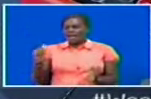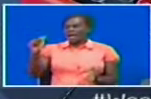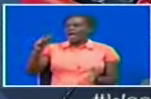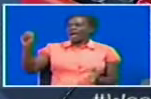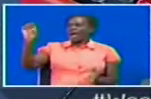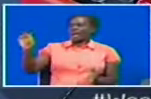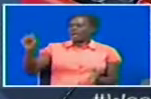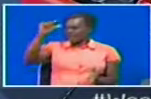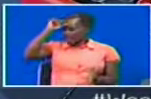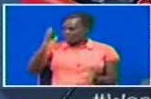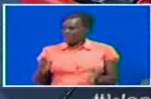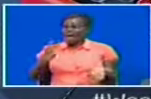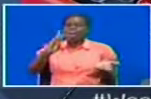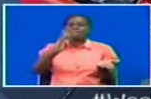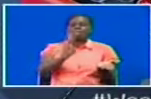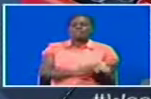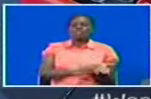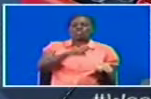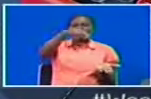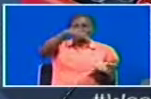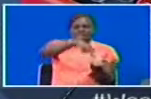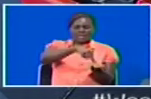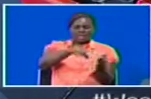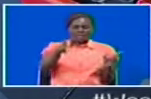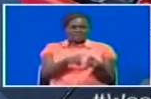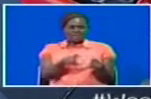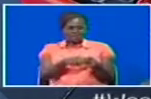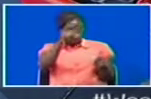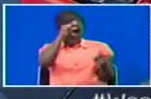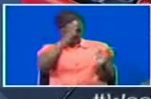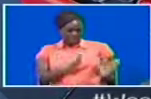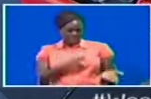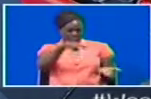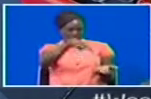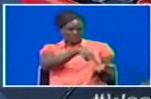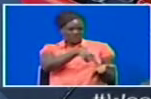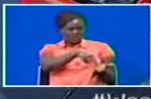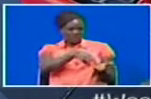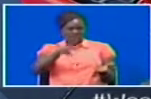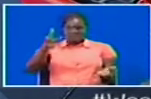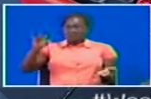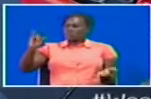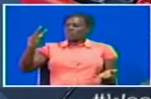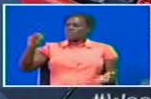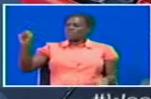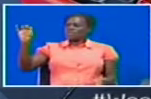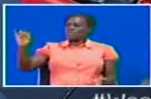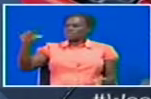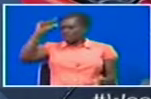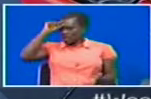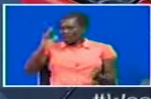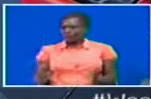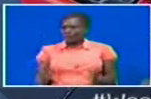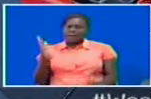to be governor of Migori. I have with me also Ms. Winnie Kaburu, who wants to be governor